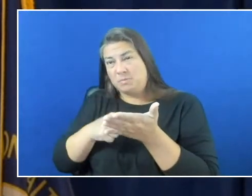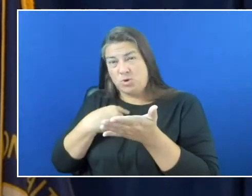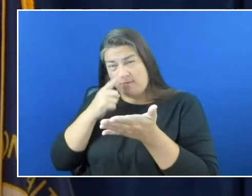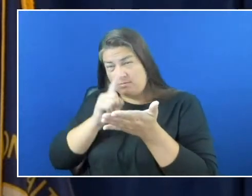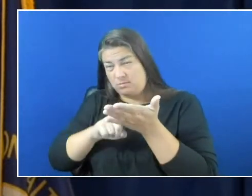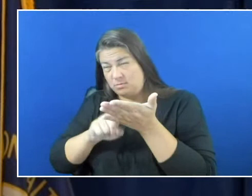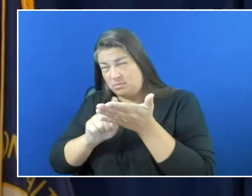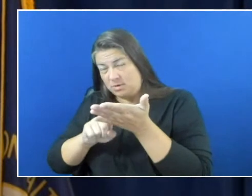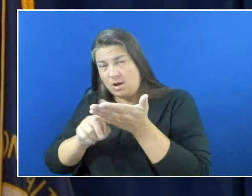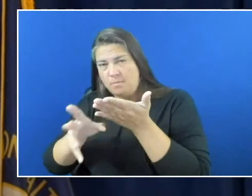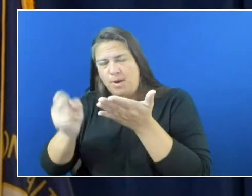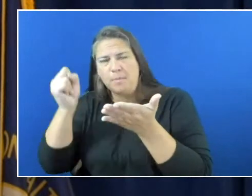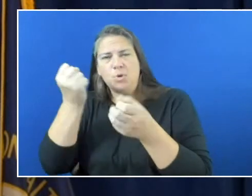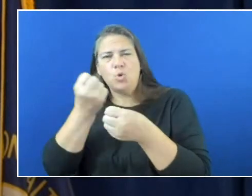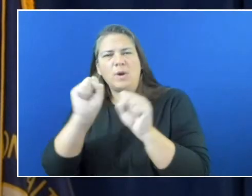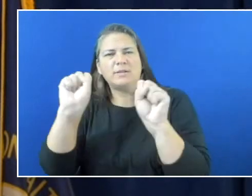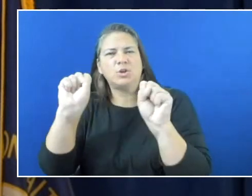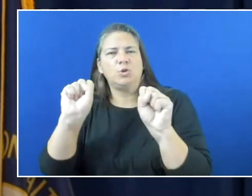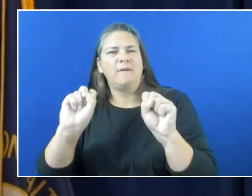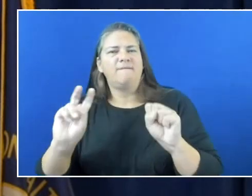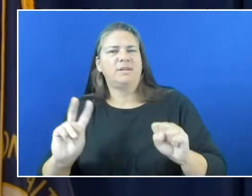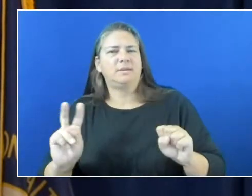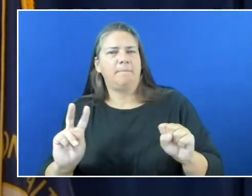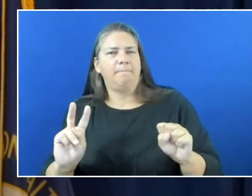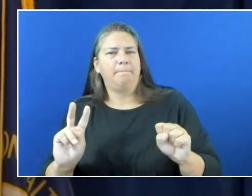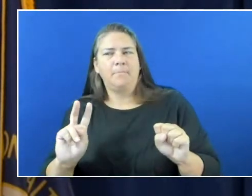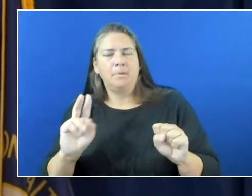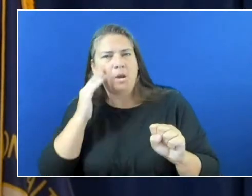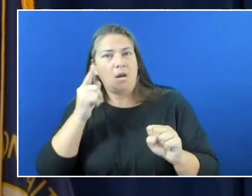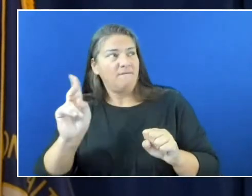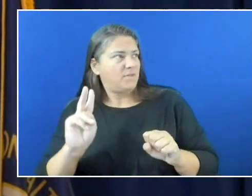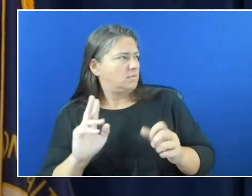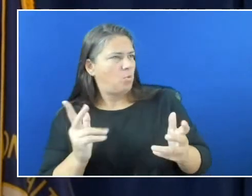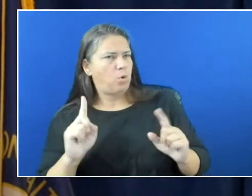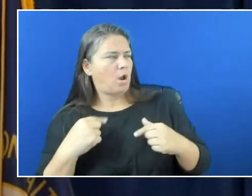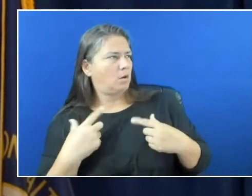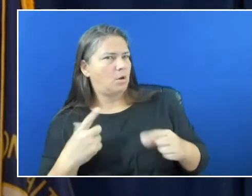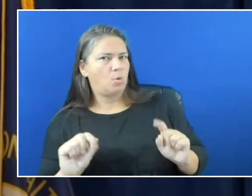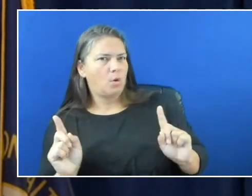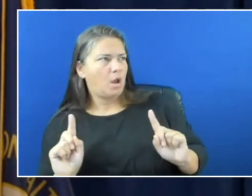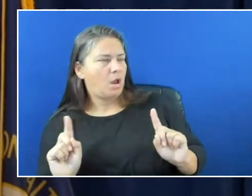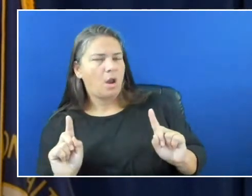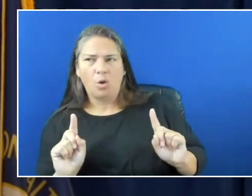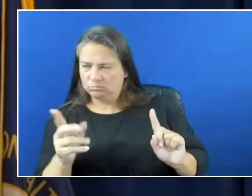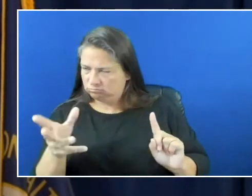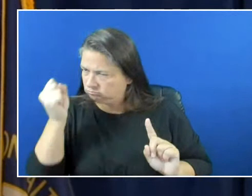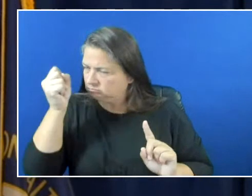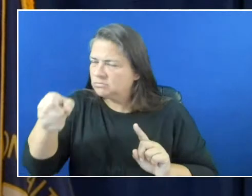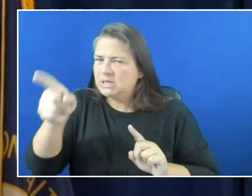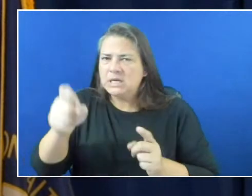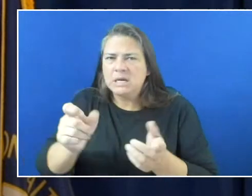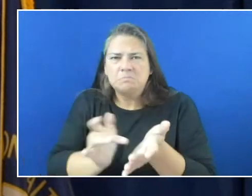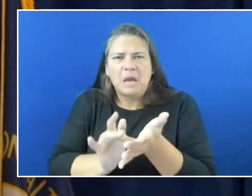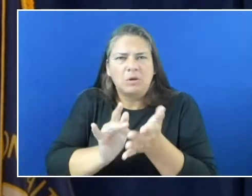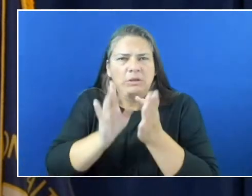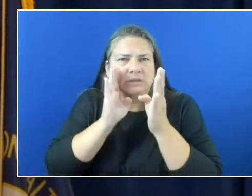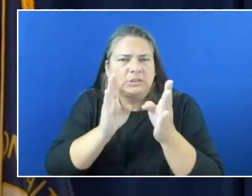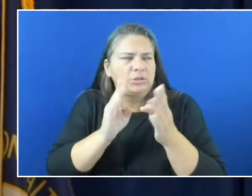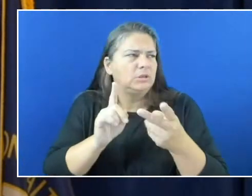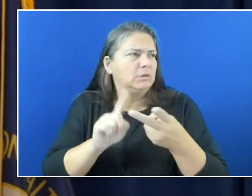which they have nowhere to go. They may need medical care. They may be battling a chemical